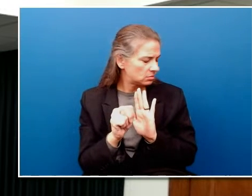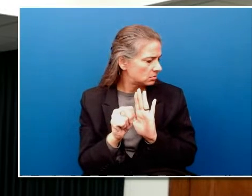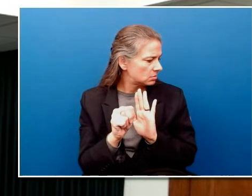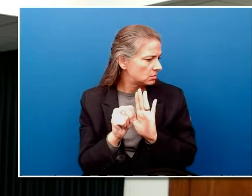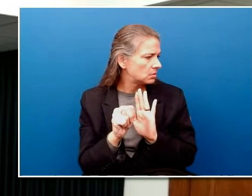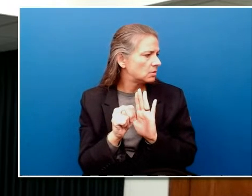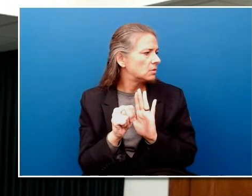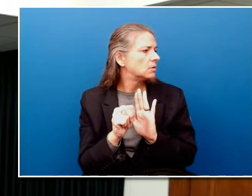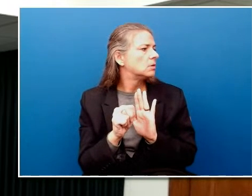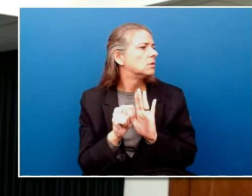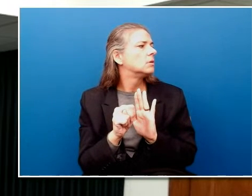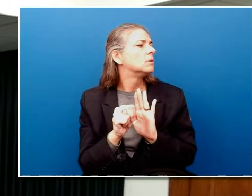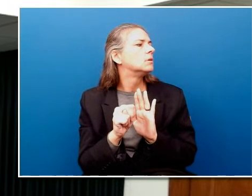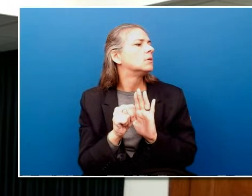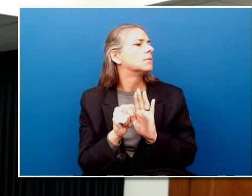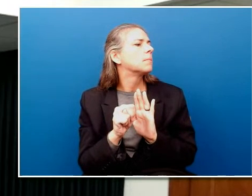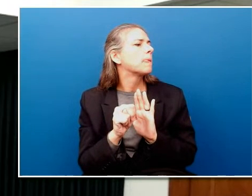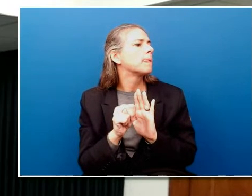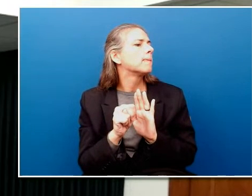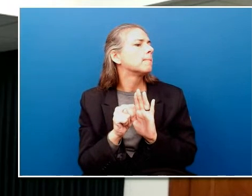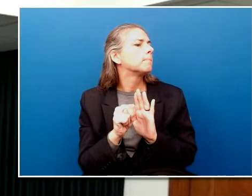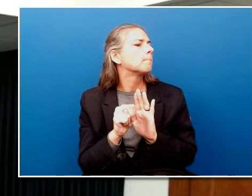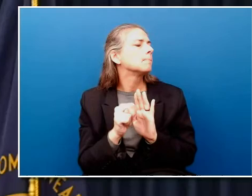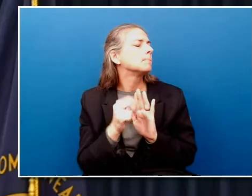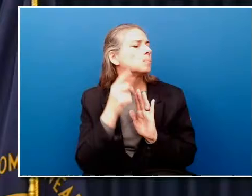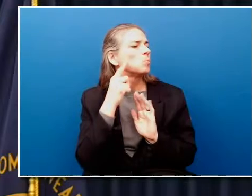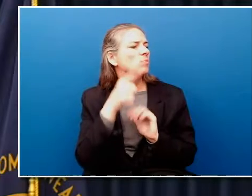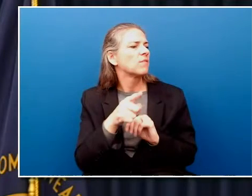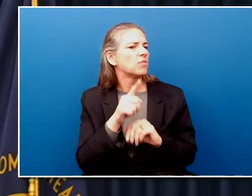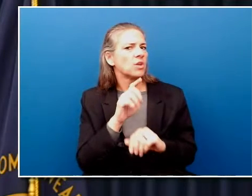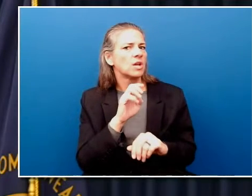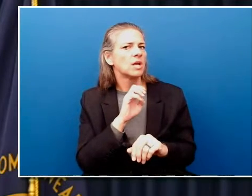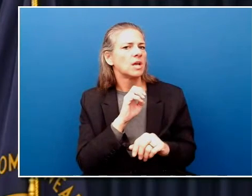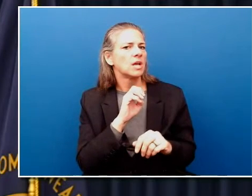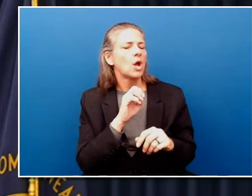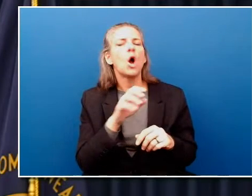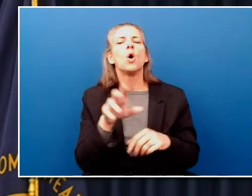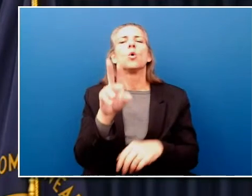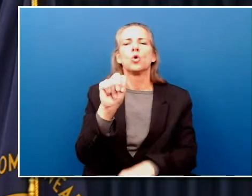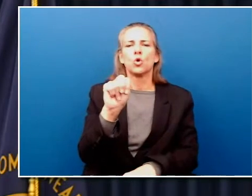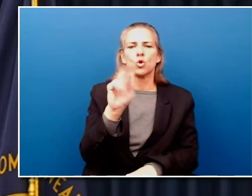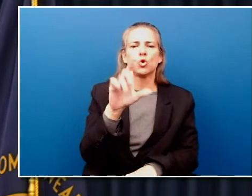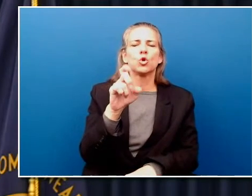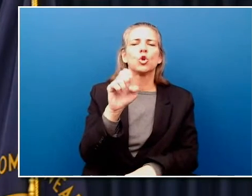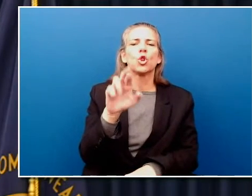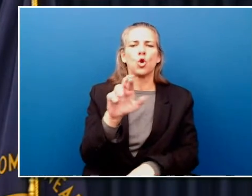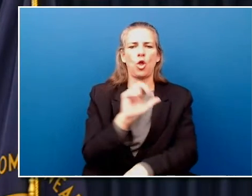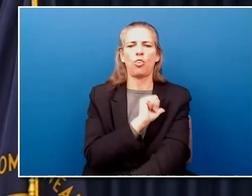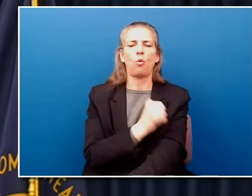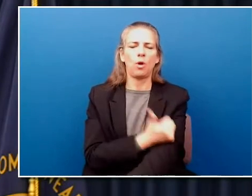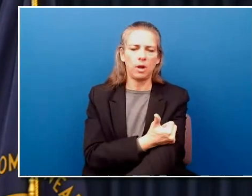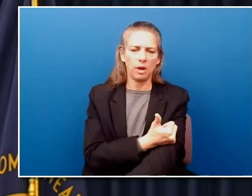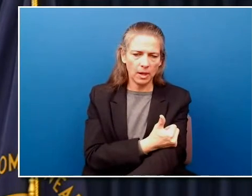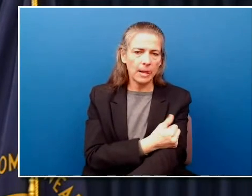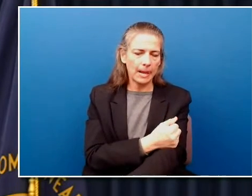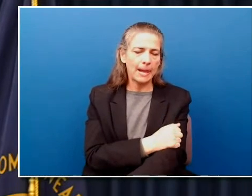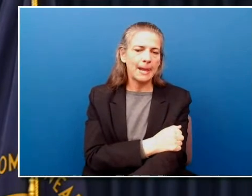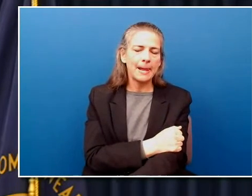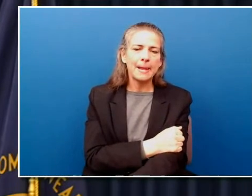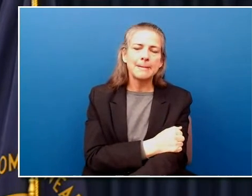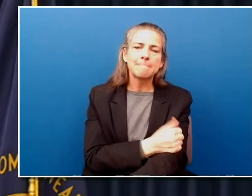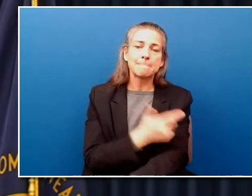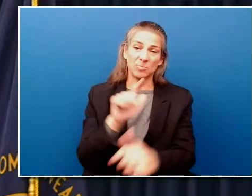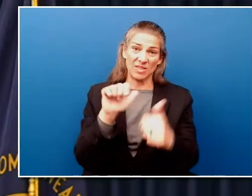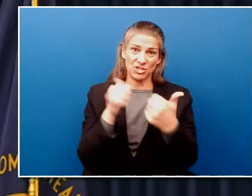surrounding the constitution of the Energy Development Authority? Oh, the Nuclear Authority. Yeah. Well, challenges can